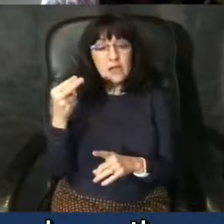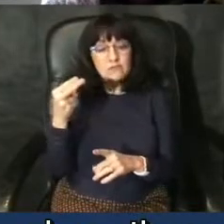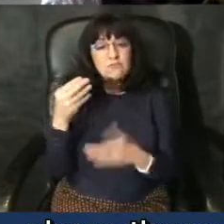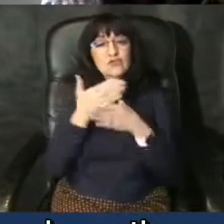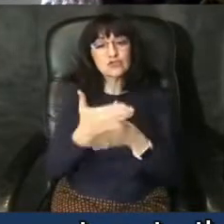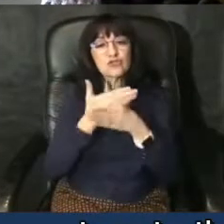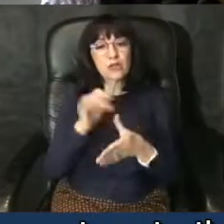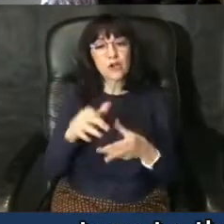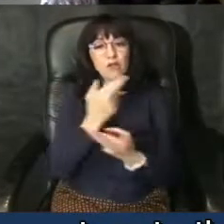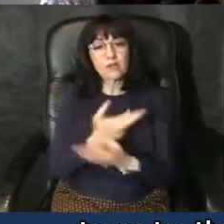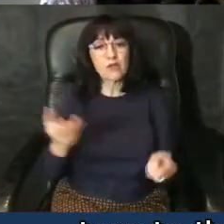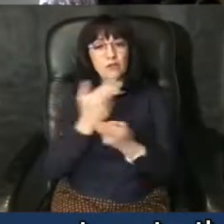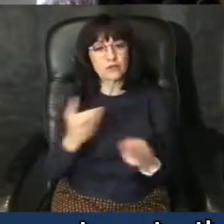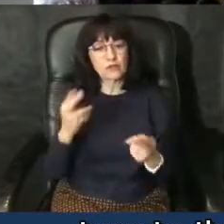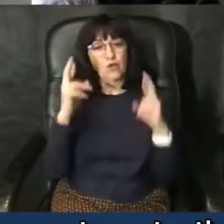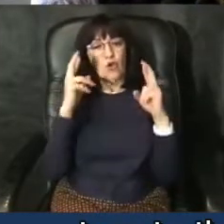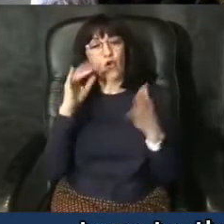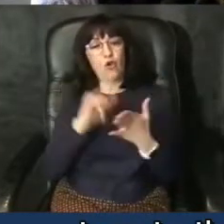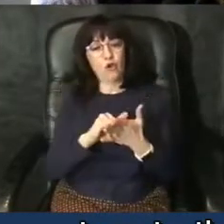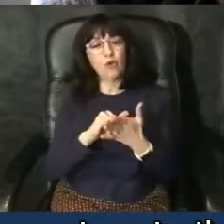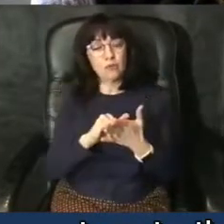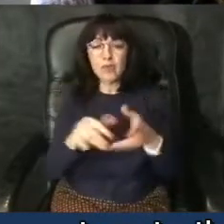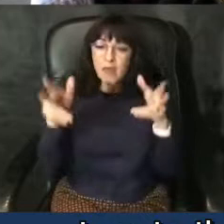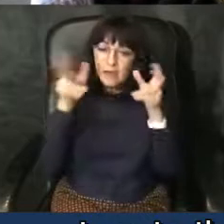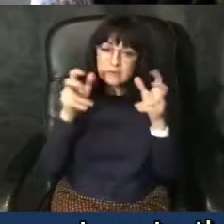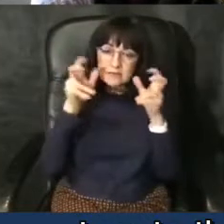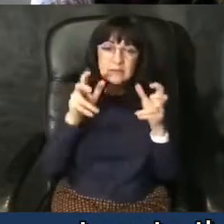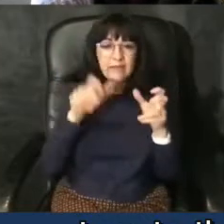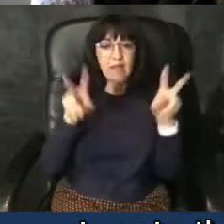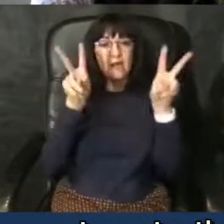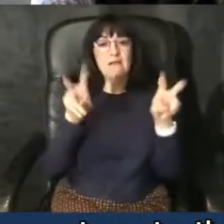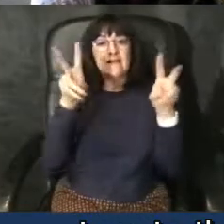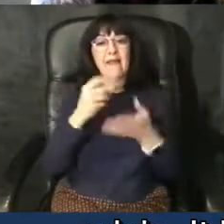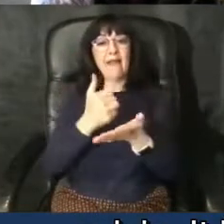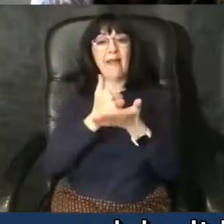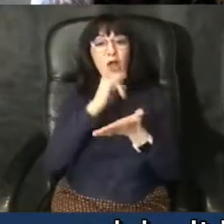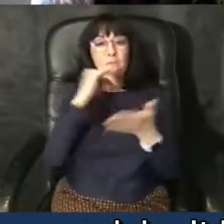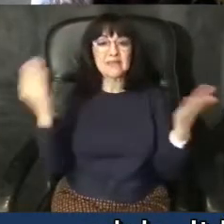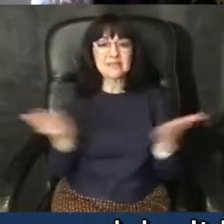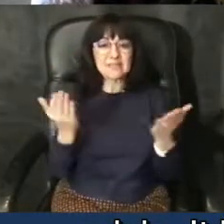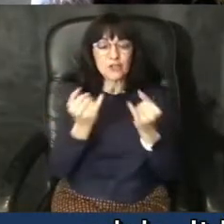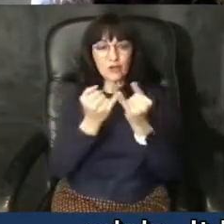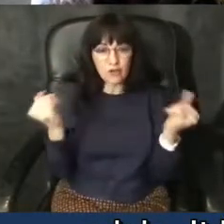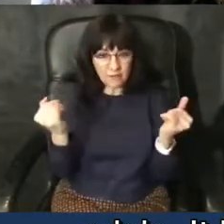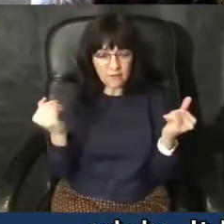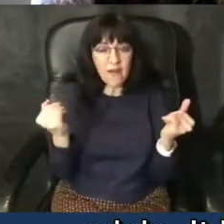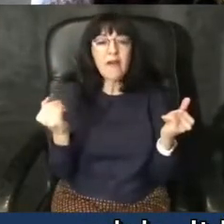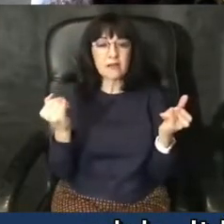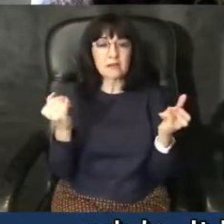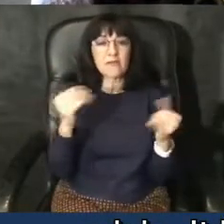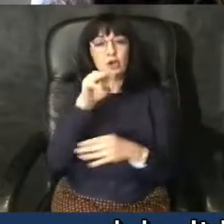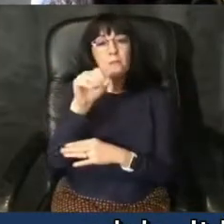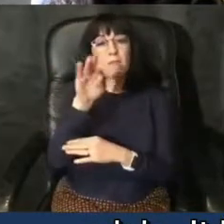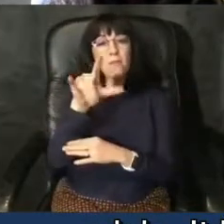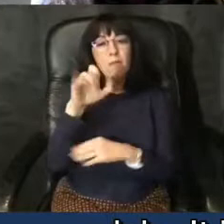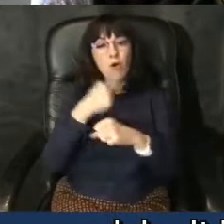and listeners turn to the Help Is Here line, the Bridge Clinics, the mobile crisis. It is never too late